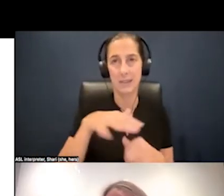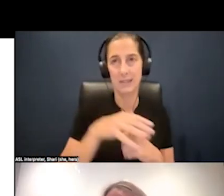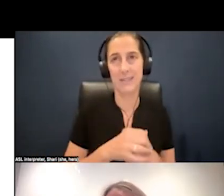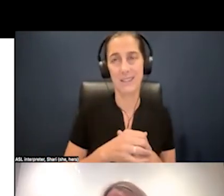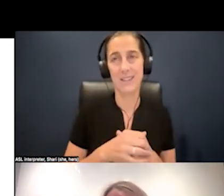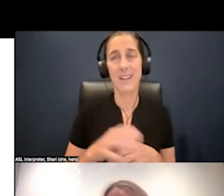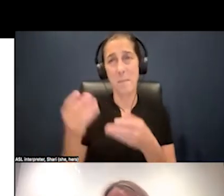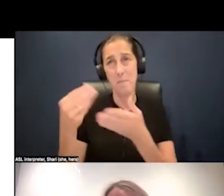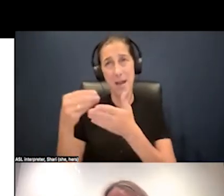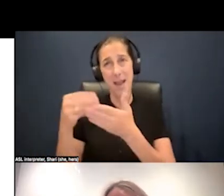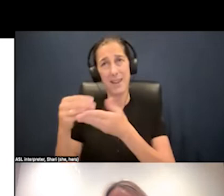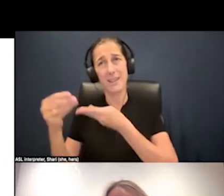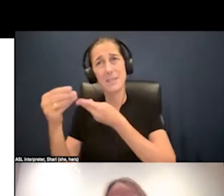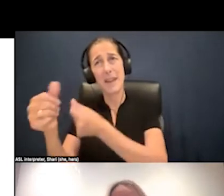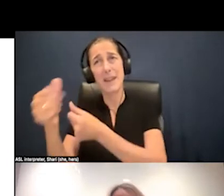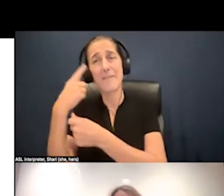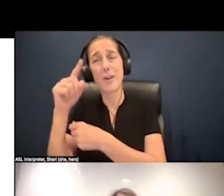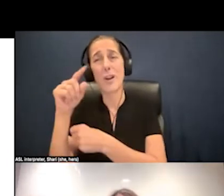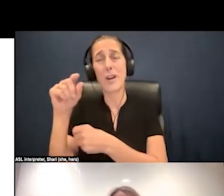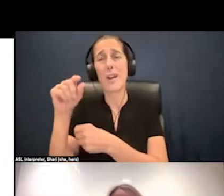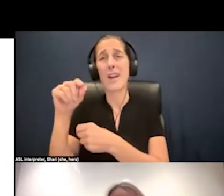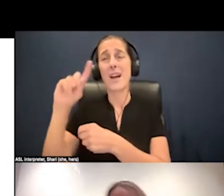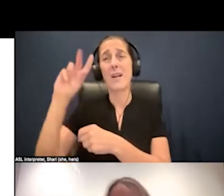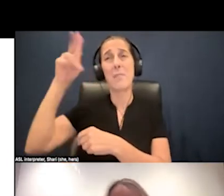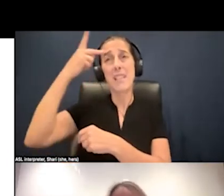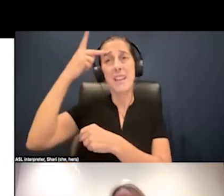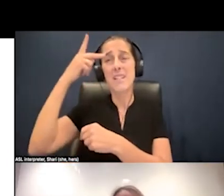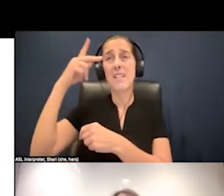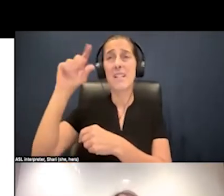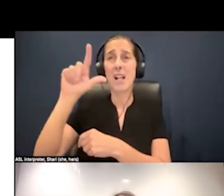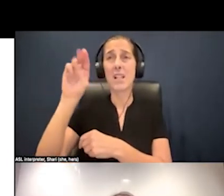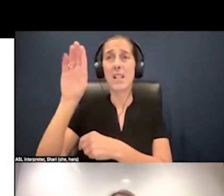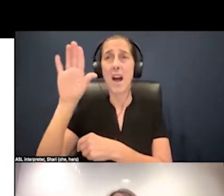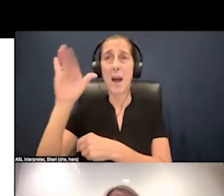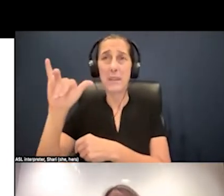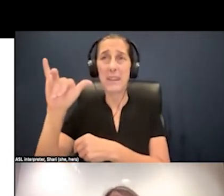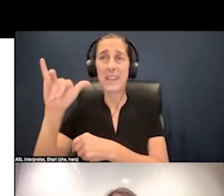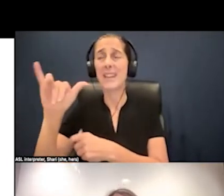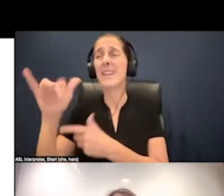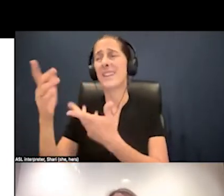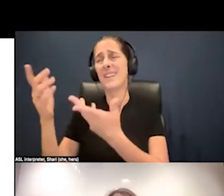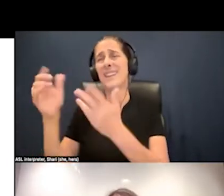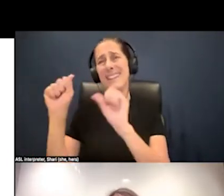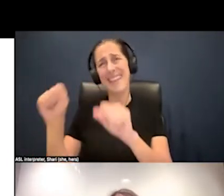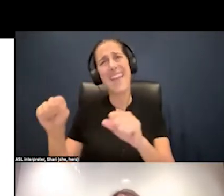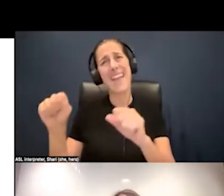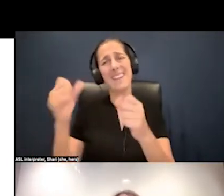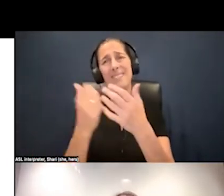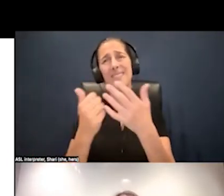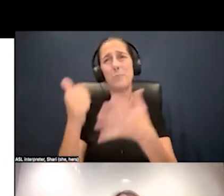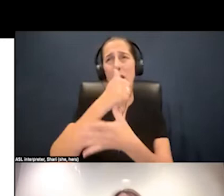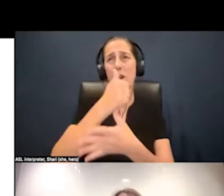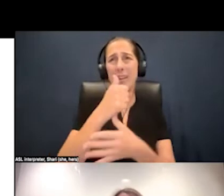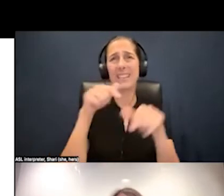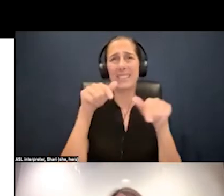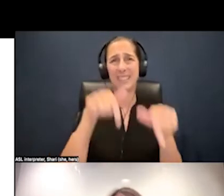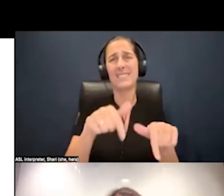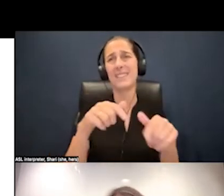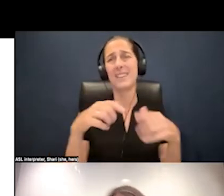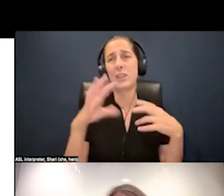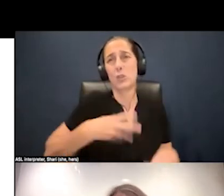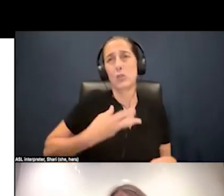that on trans and gender diverse folks and LGBTQ folks. So it's hospitals, community health centers, clinics. Everyone needs to